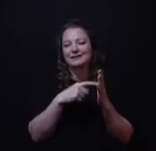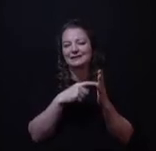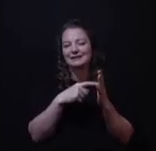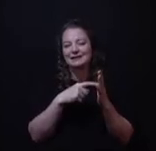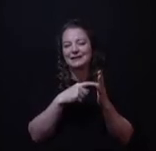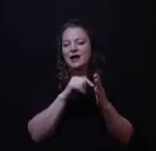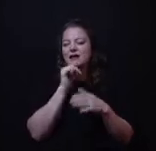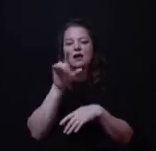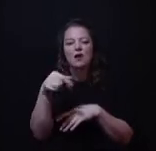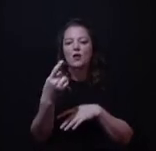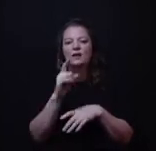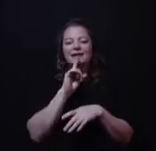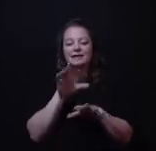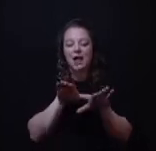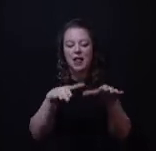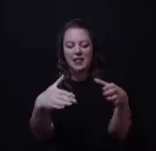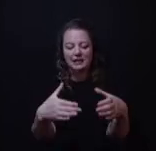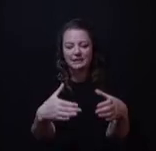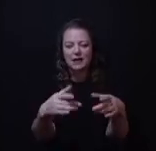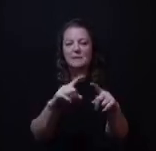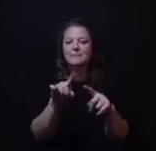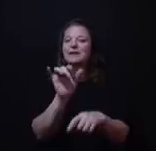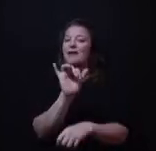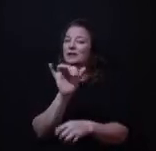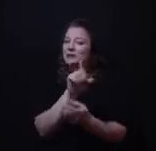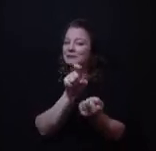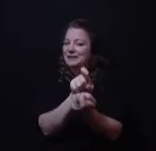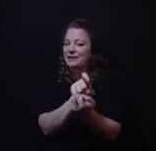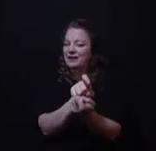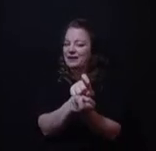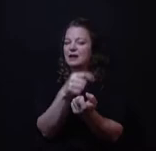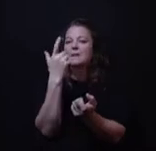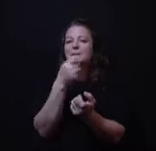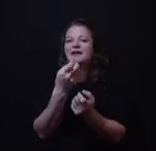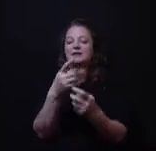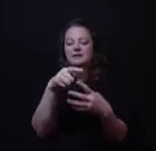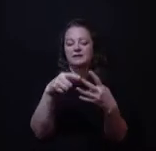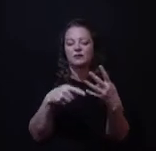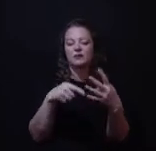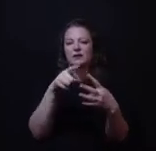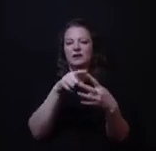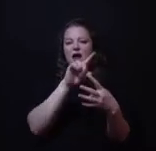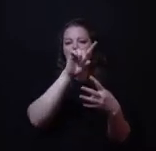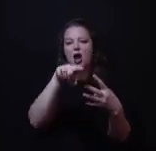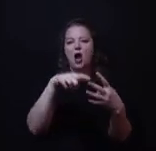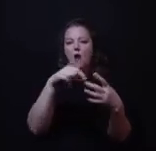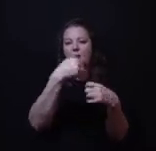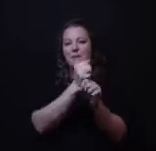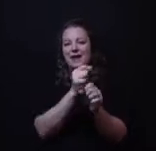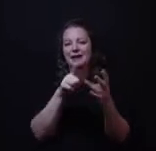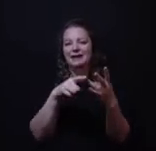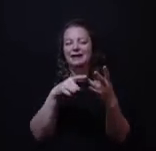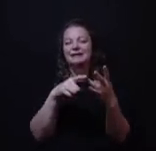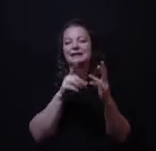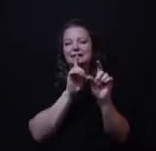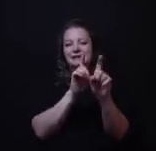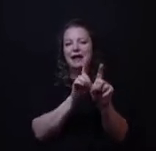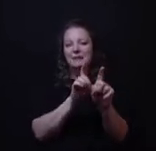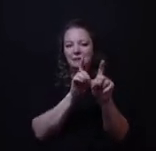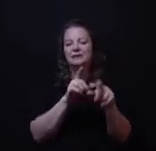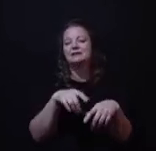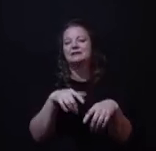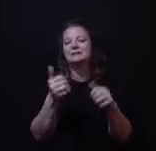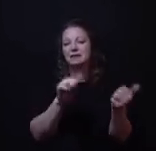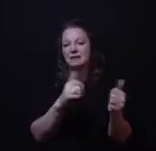Not only is it collective, it's also specific. Because these four words, go, make disciples, baptize, and teach, they're not the